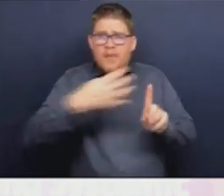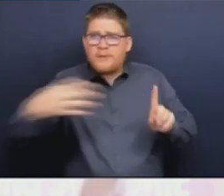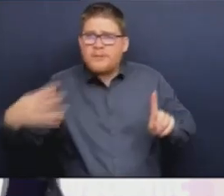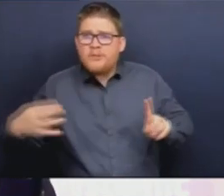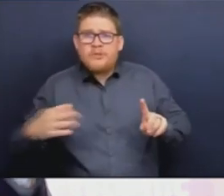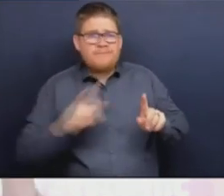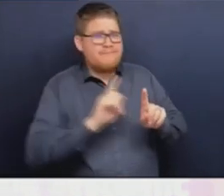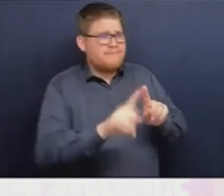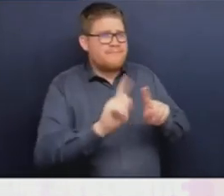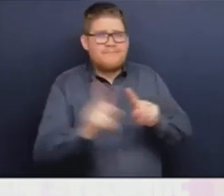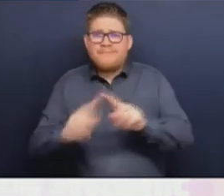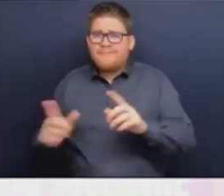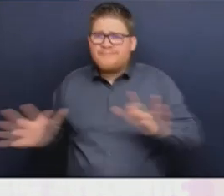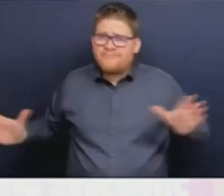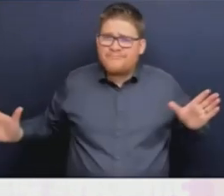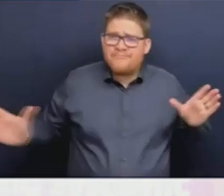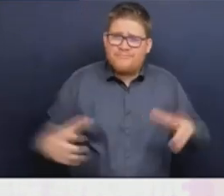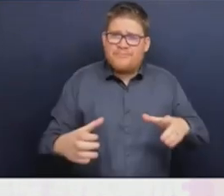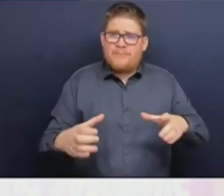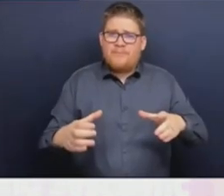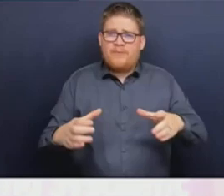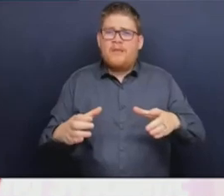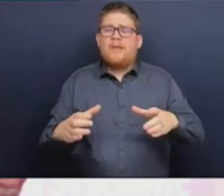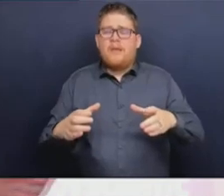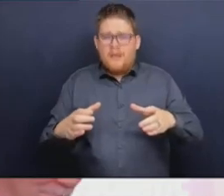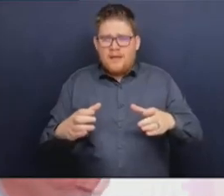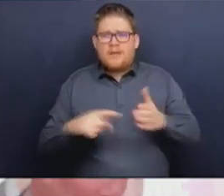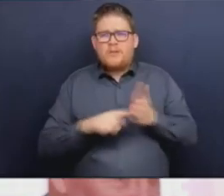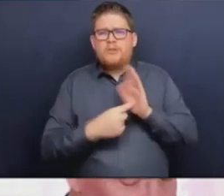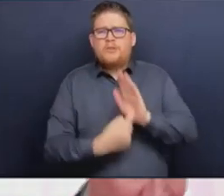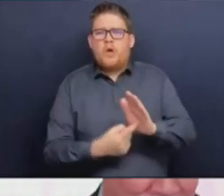huh? Hallelujah. High stuff.